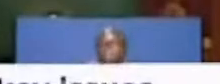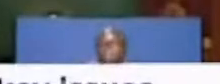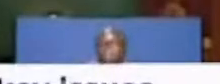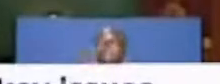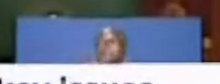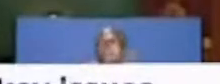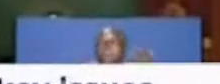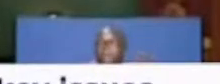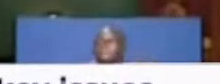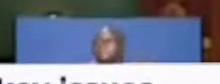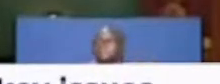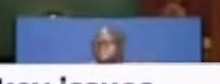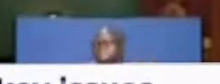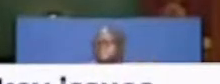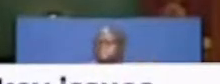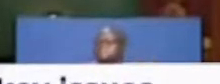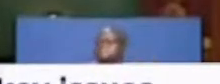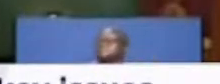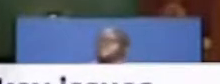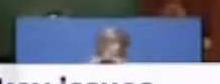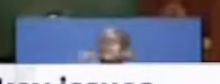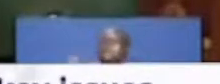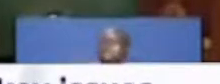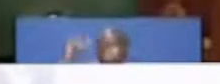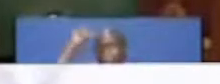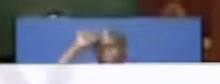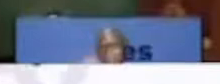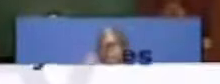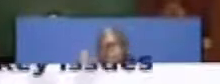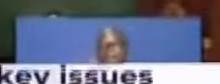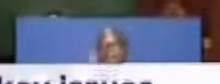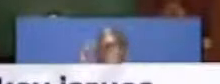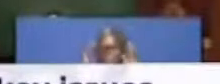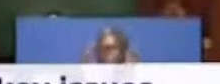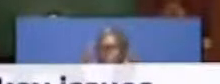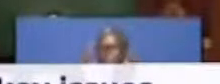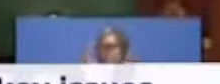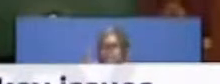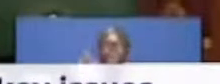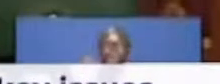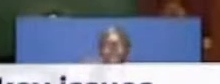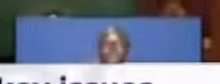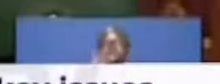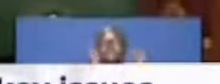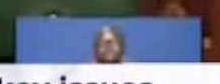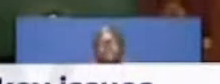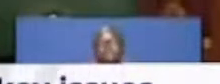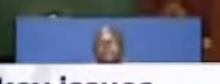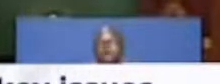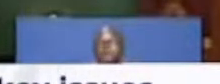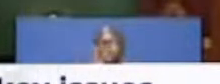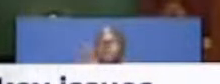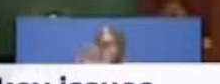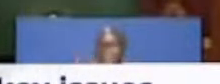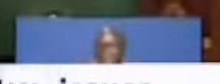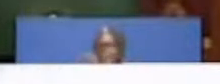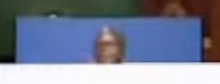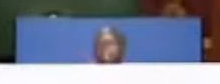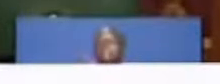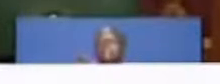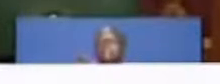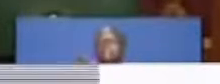tiers of government had to make commitments towards a transformation in four key areas of